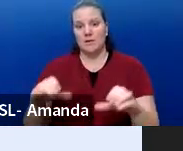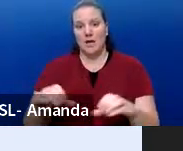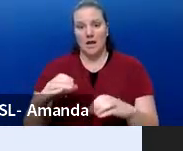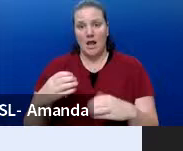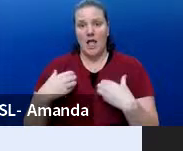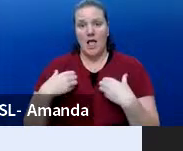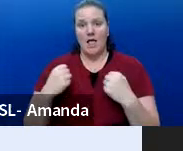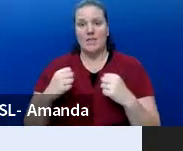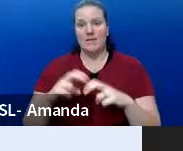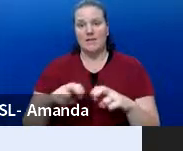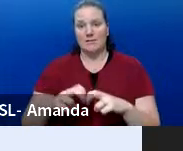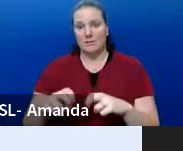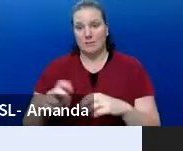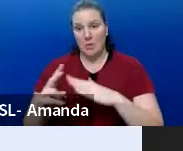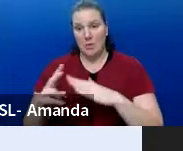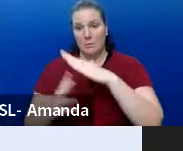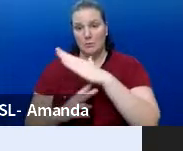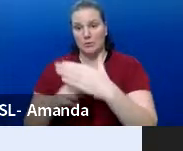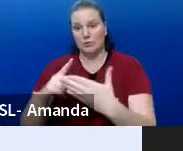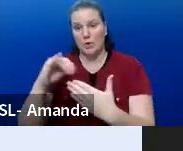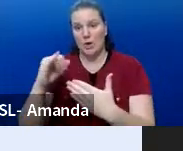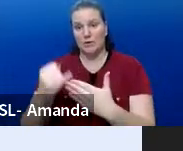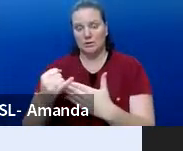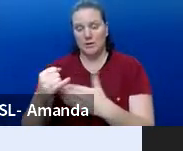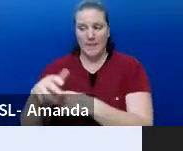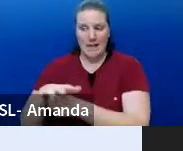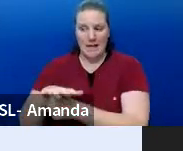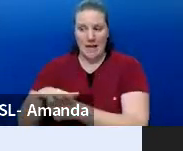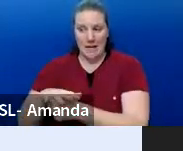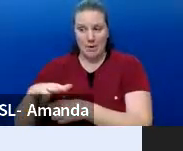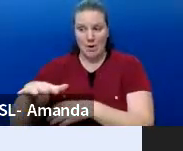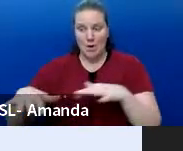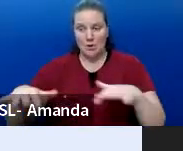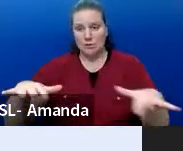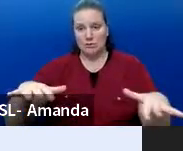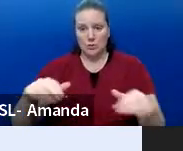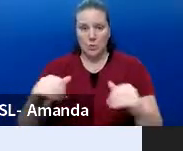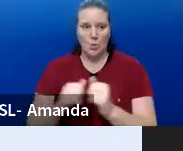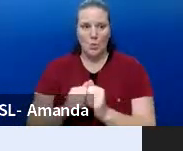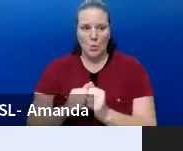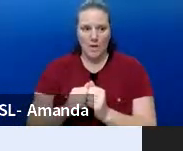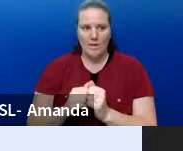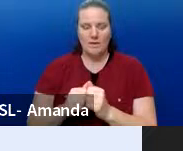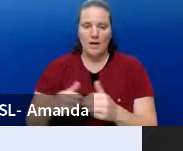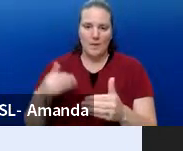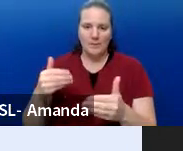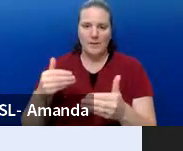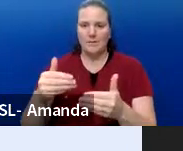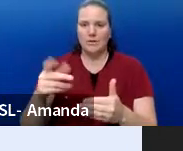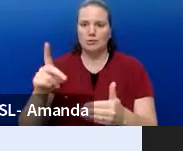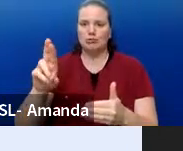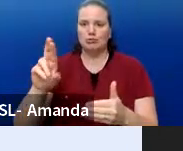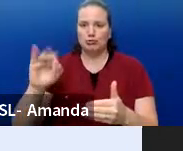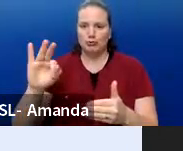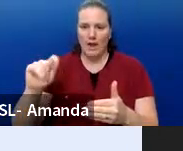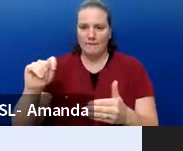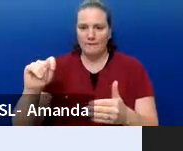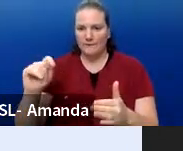assessments of the bridge project and the neighborhoods with the upcoming draft